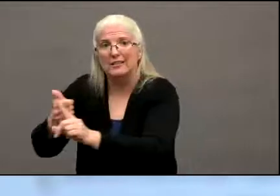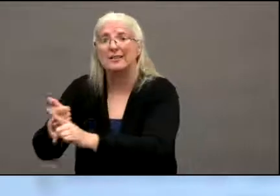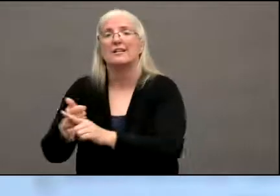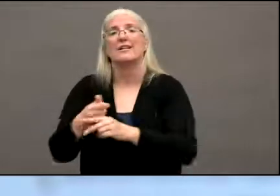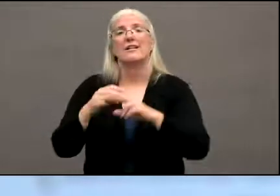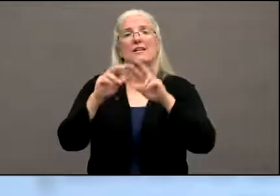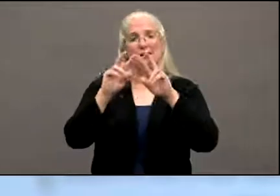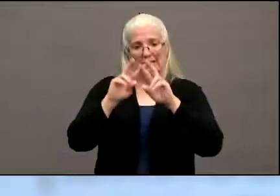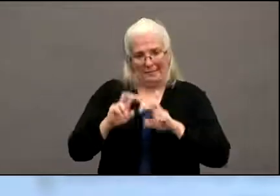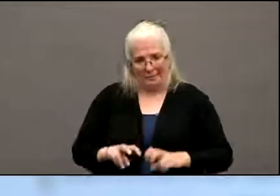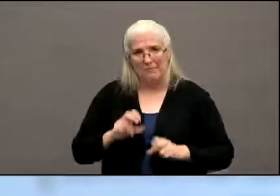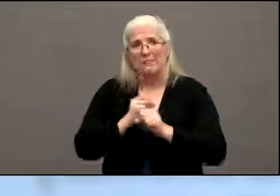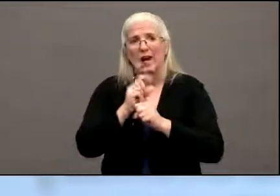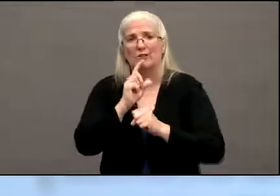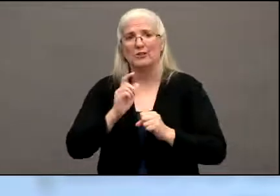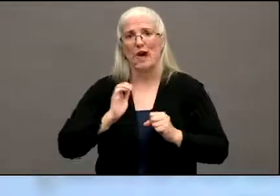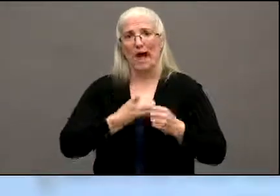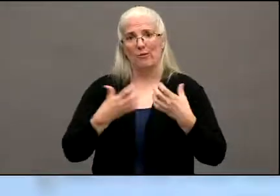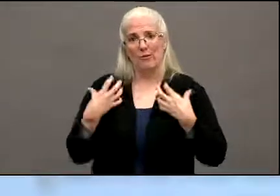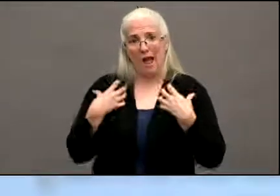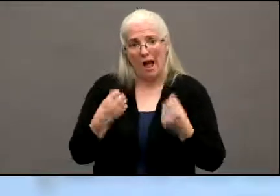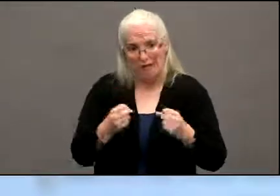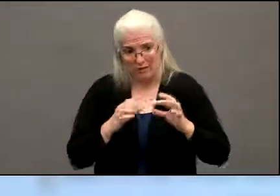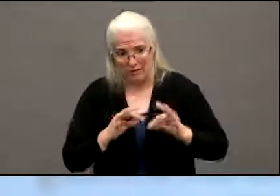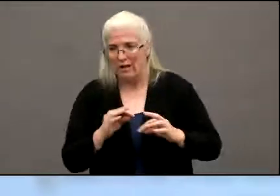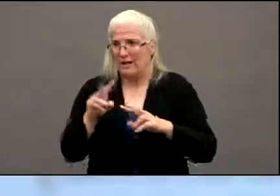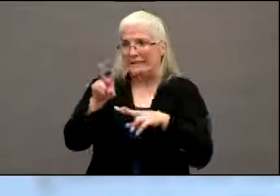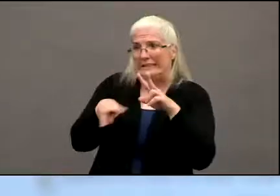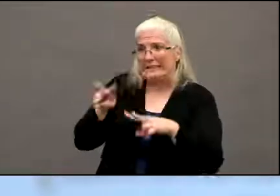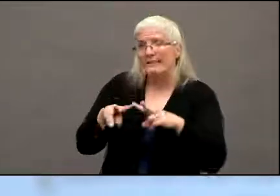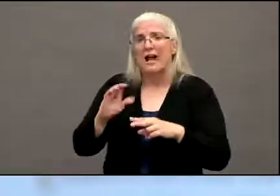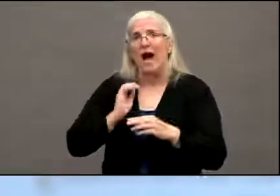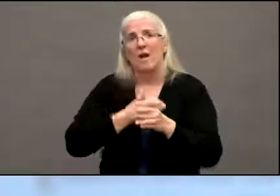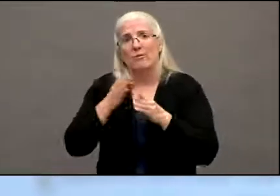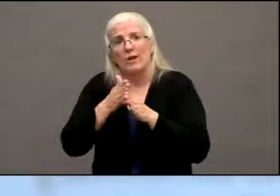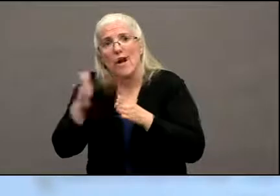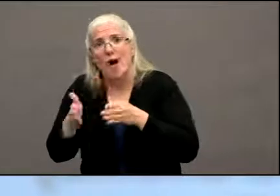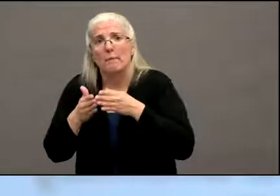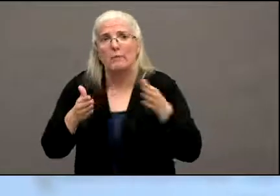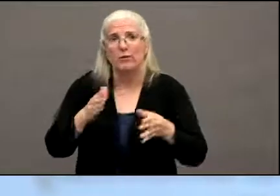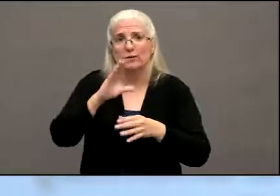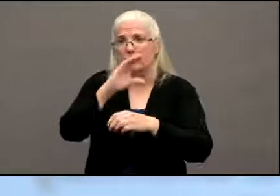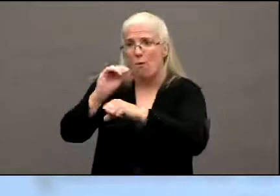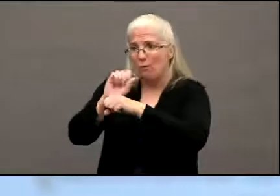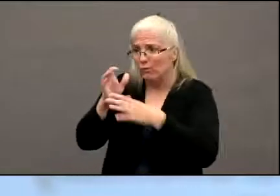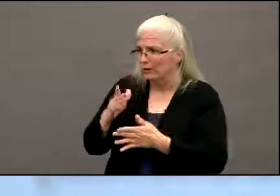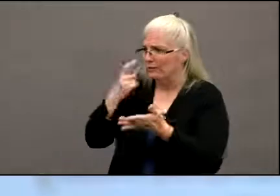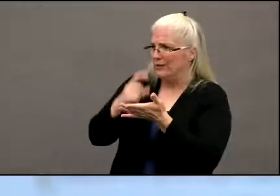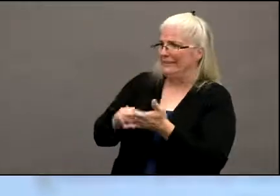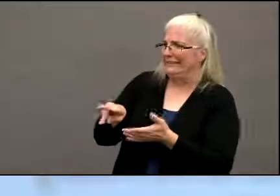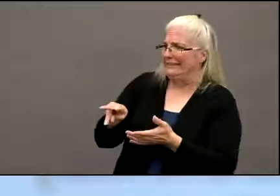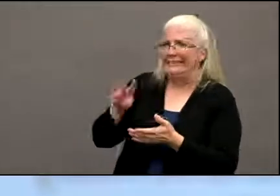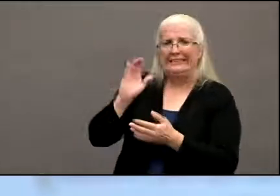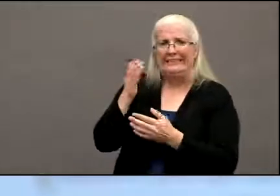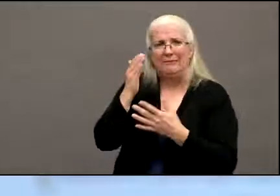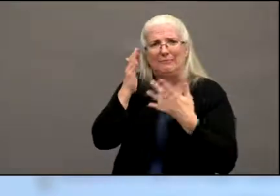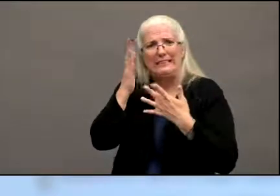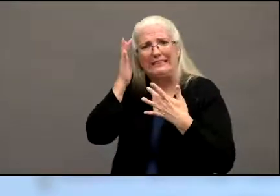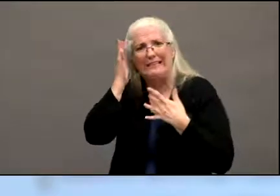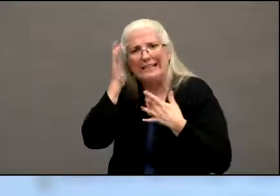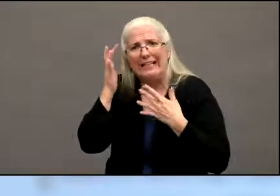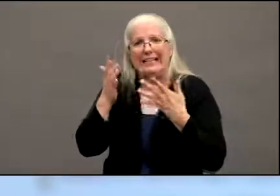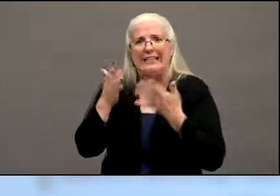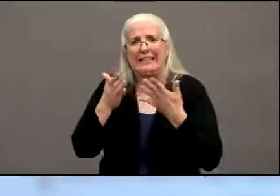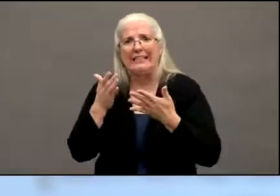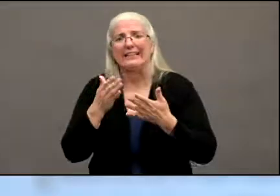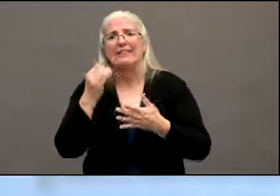coworkers. If there are symptoms, you must isolate right away. If you work at a job that exposes